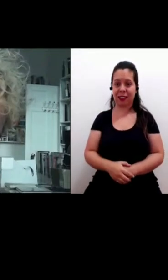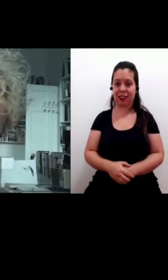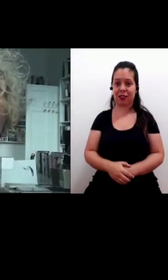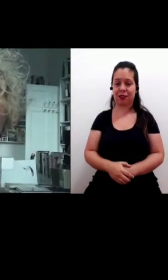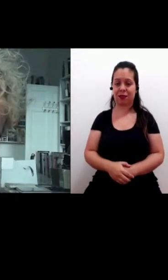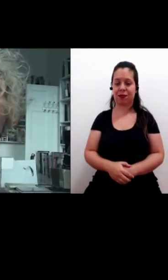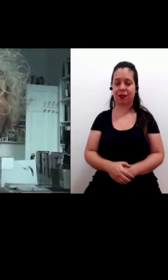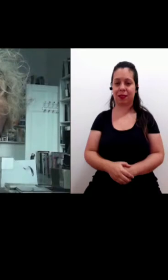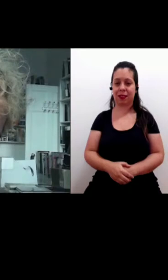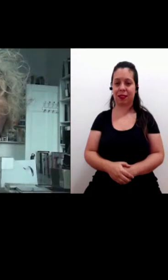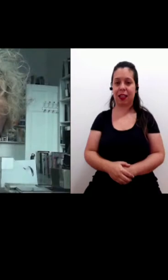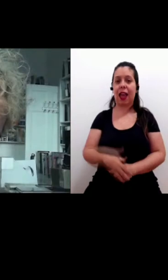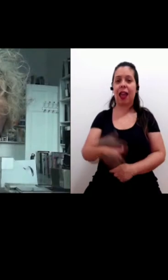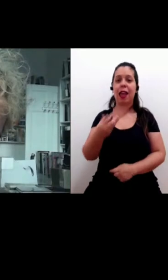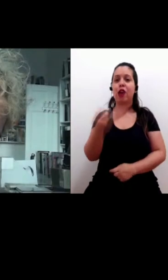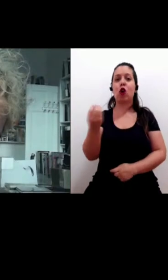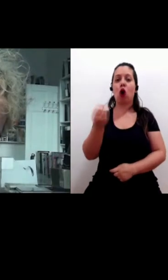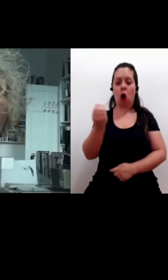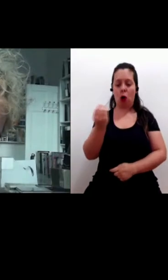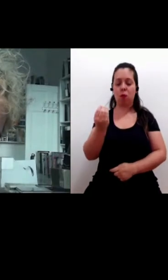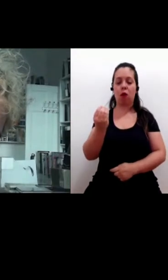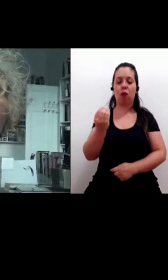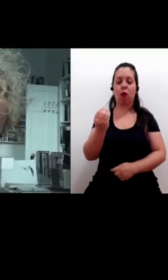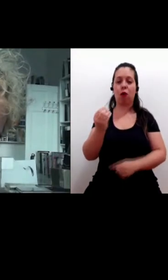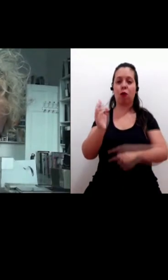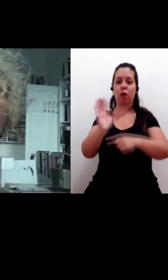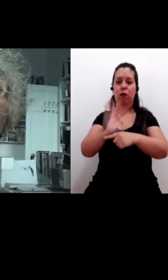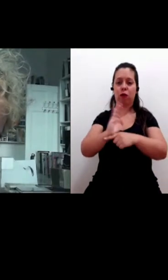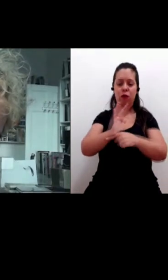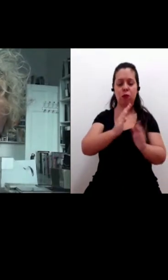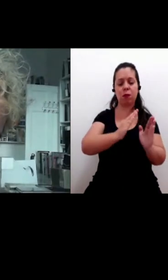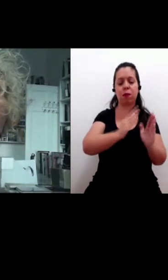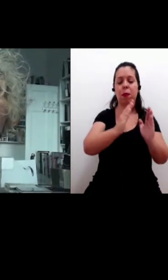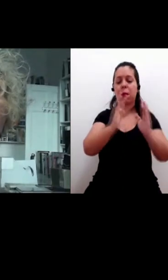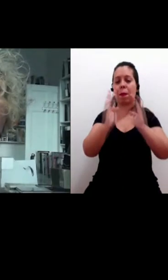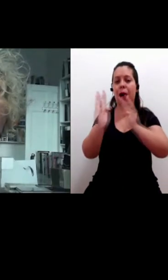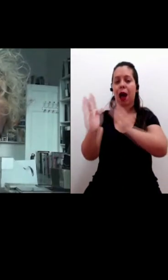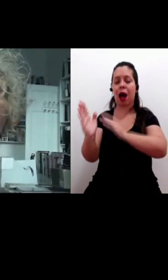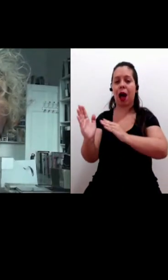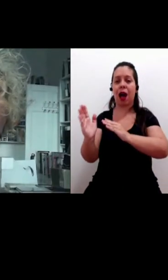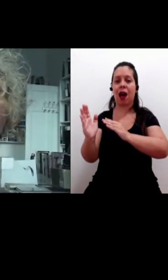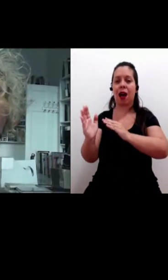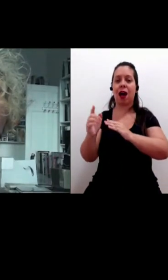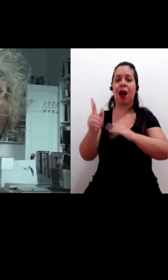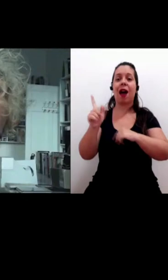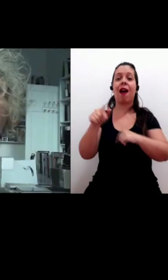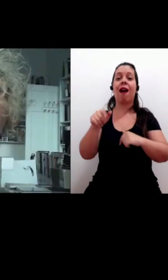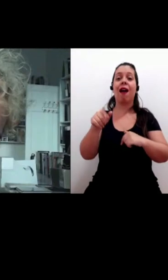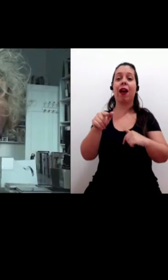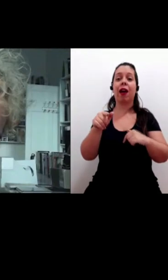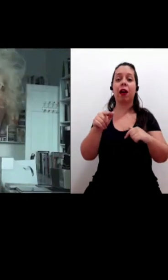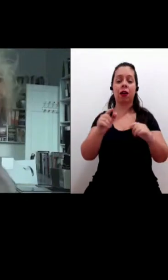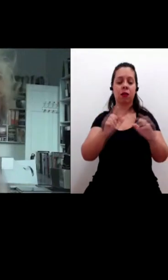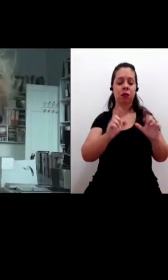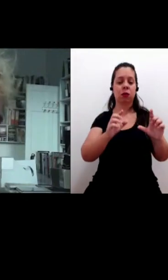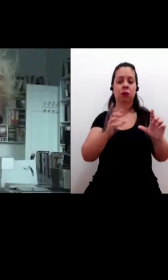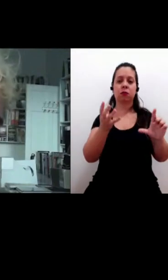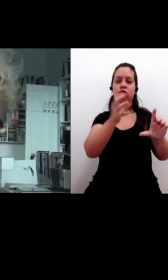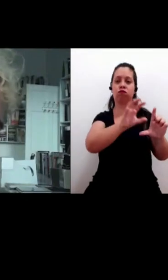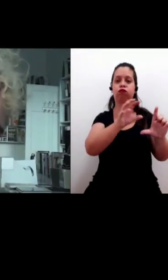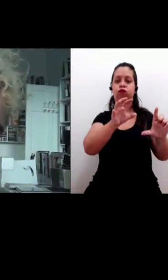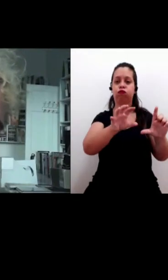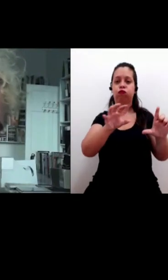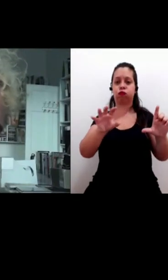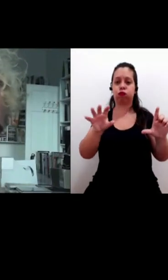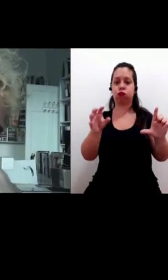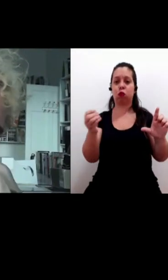us, I think, is the composition and the interaction between the